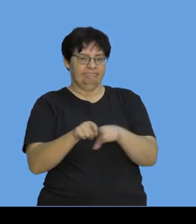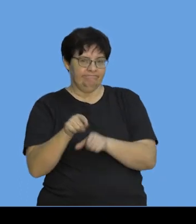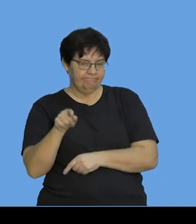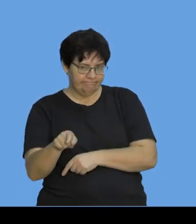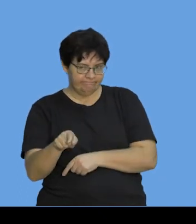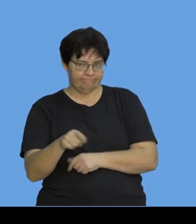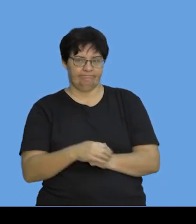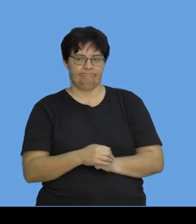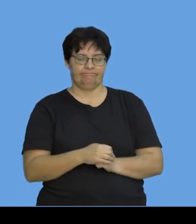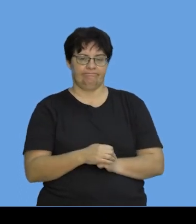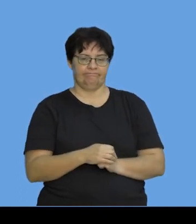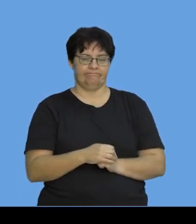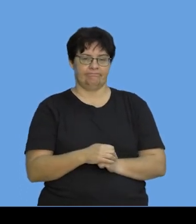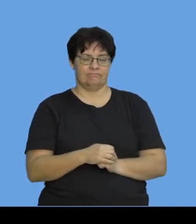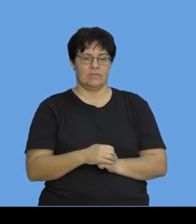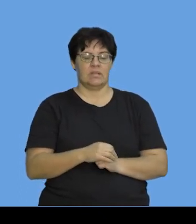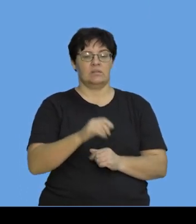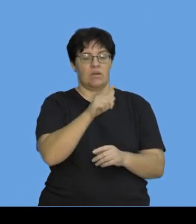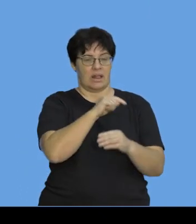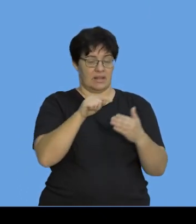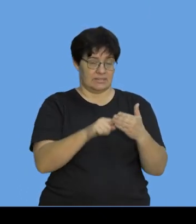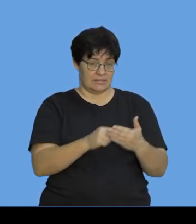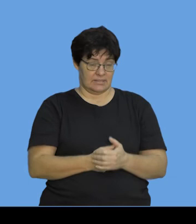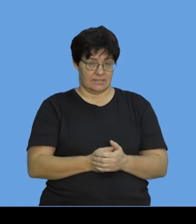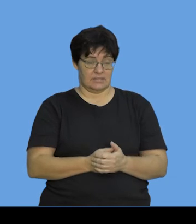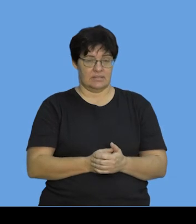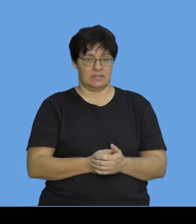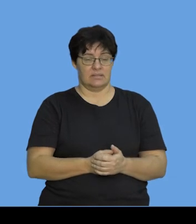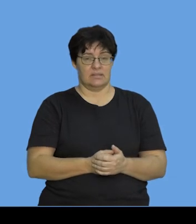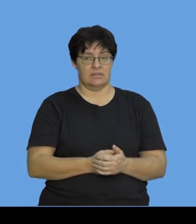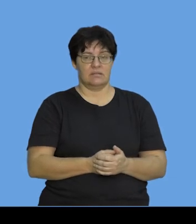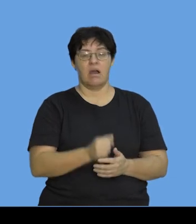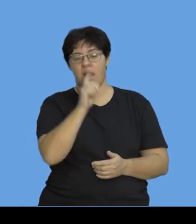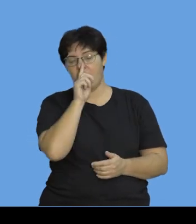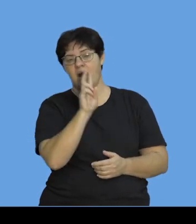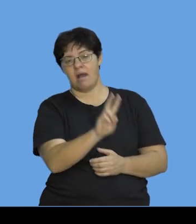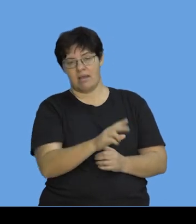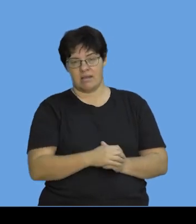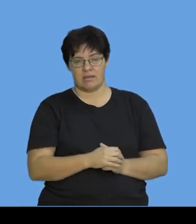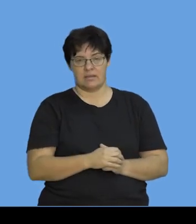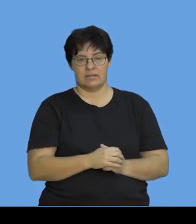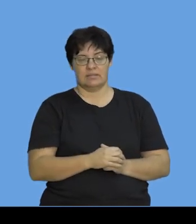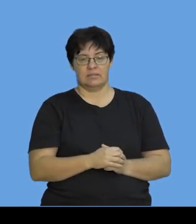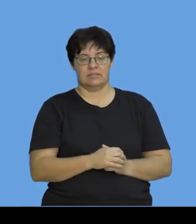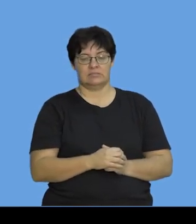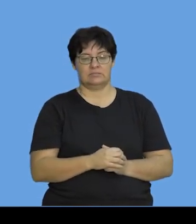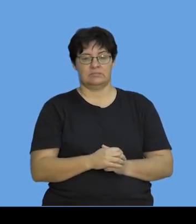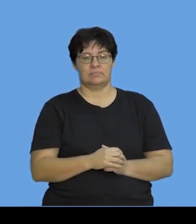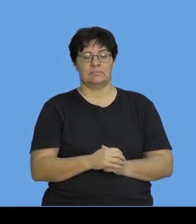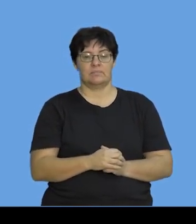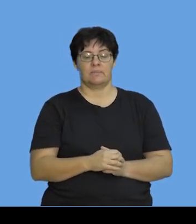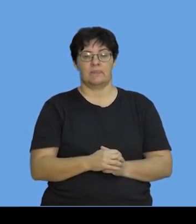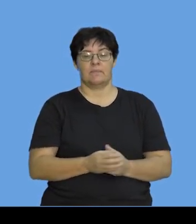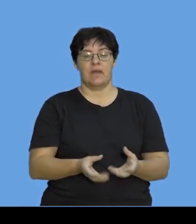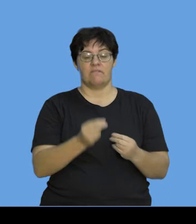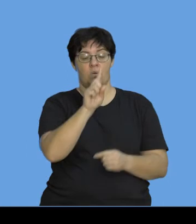our calculator, you'd immediately realize that, okay, so in this case, what do we have? We've got 125